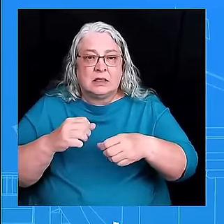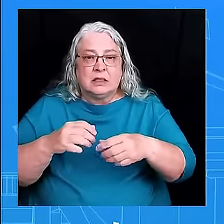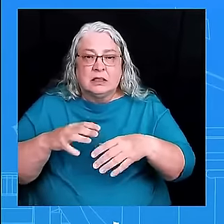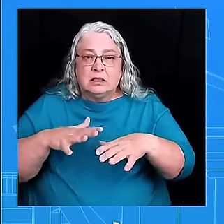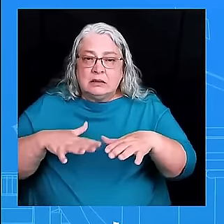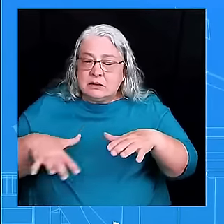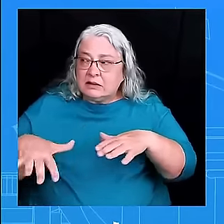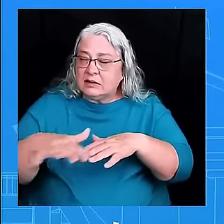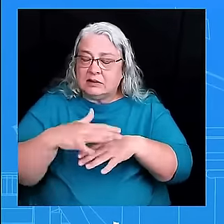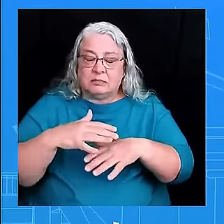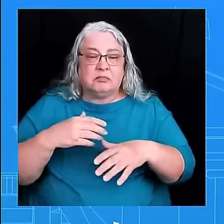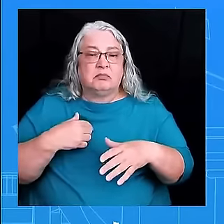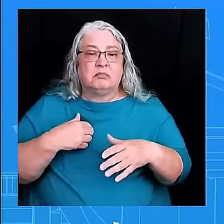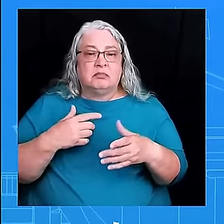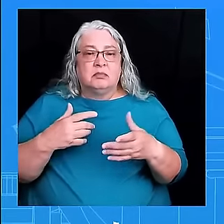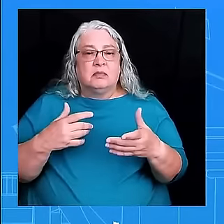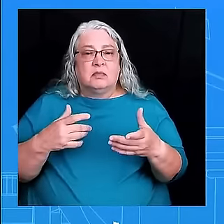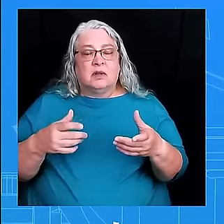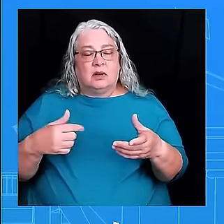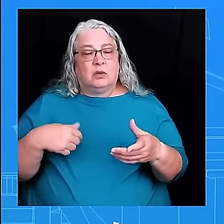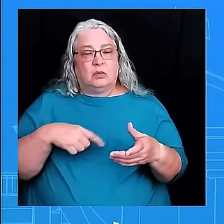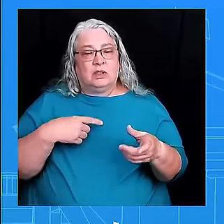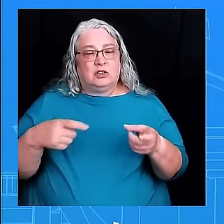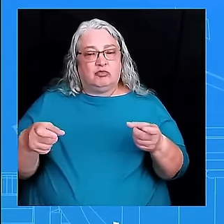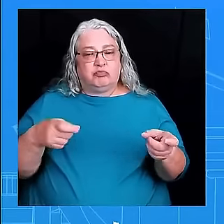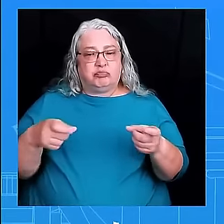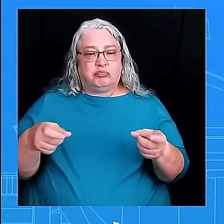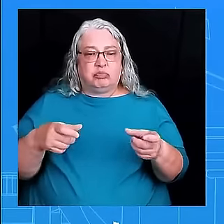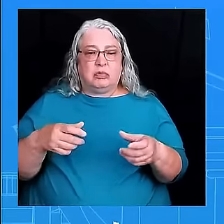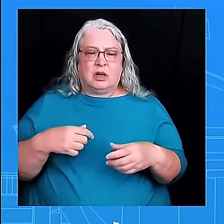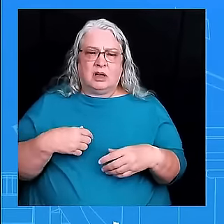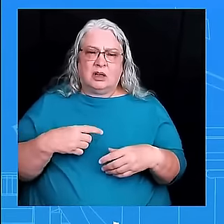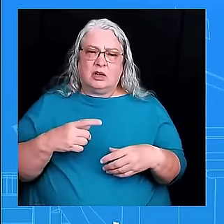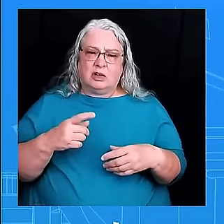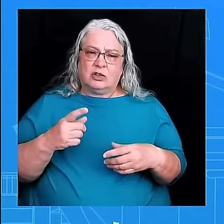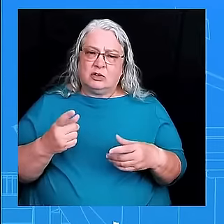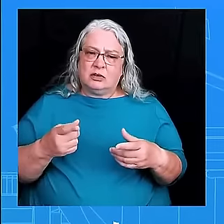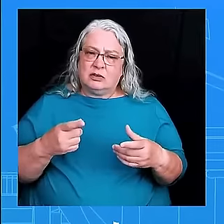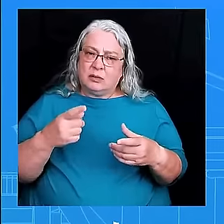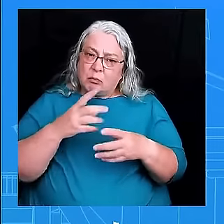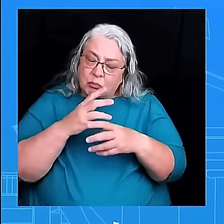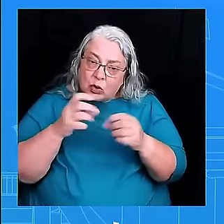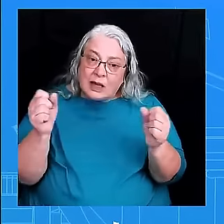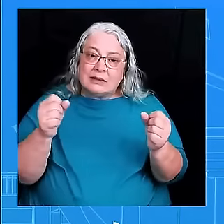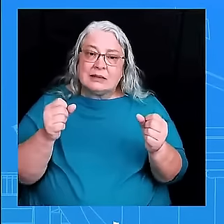be really proud of what this administration has been able to do. Now these,